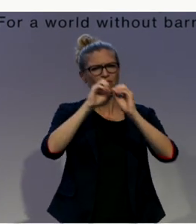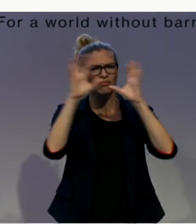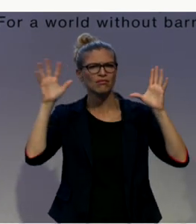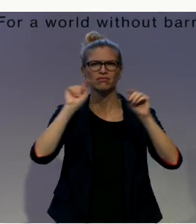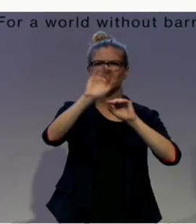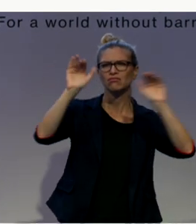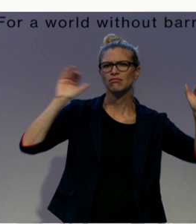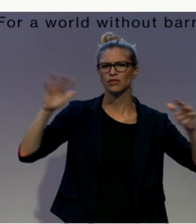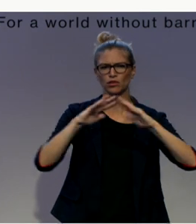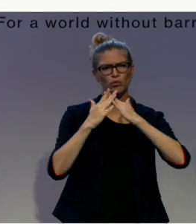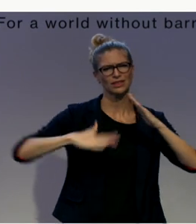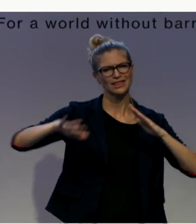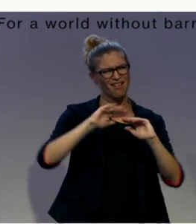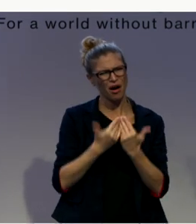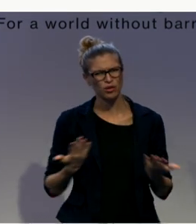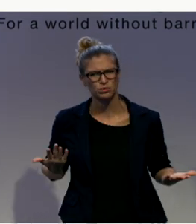May I answer?